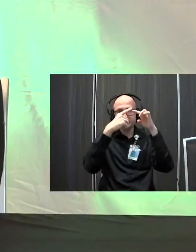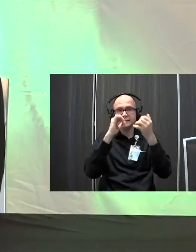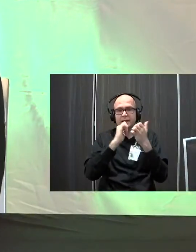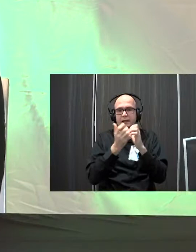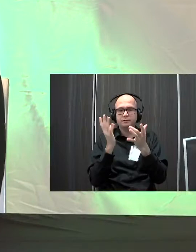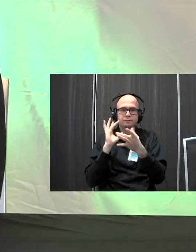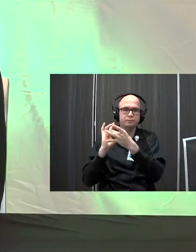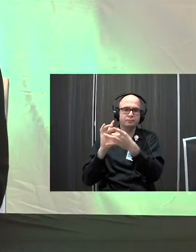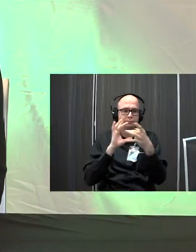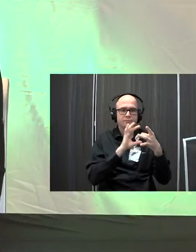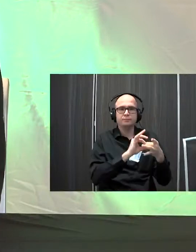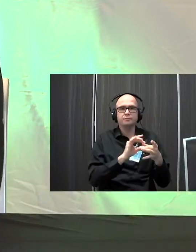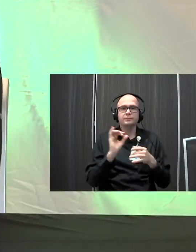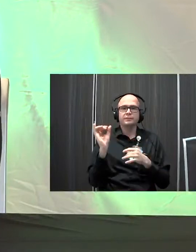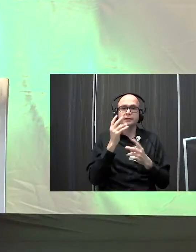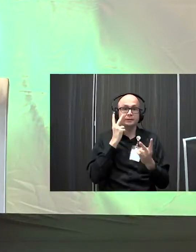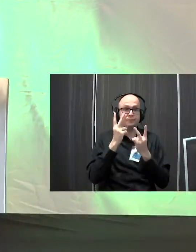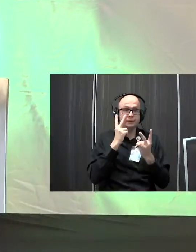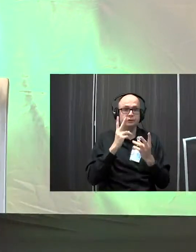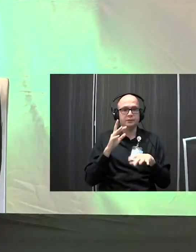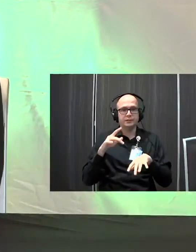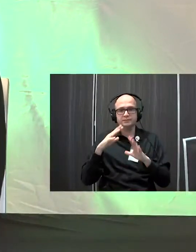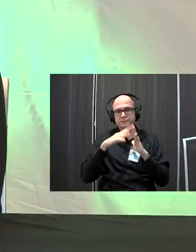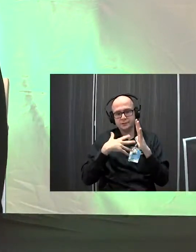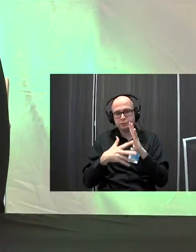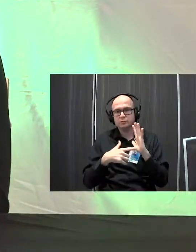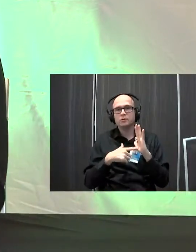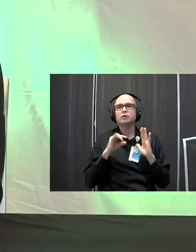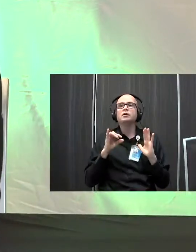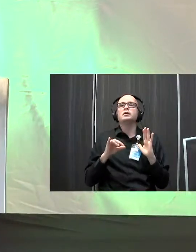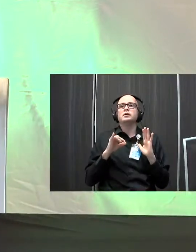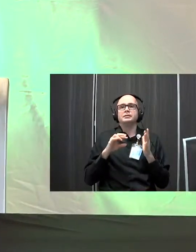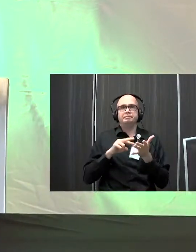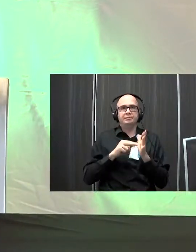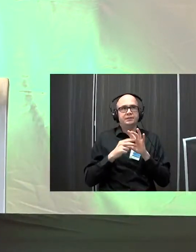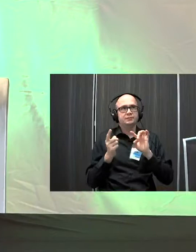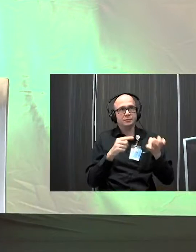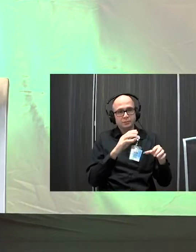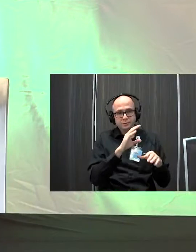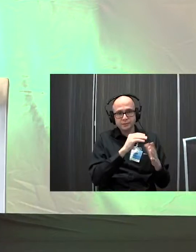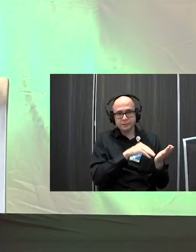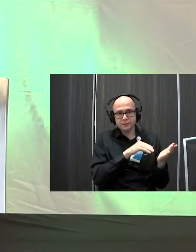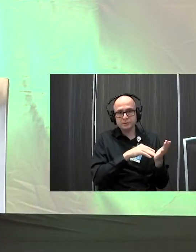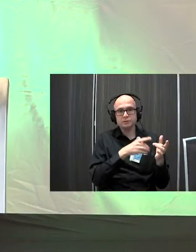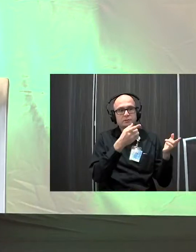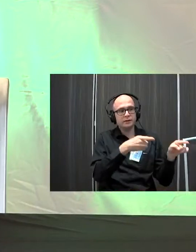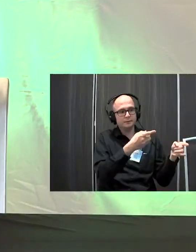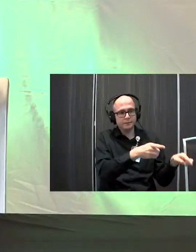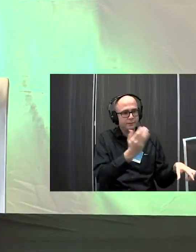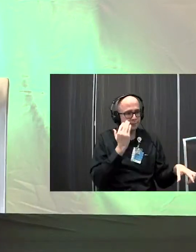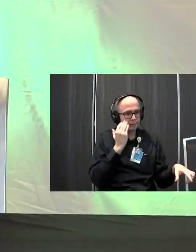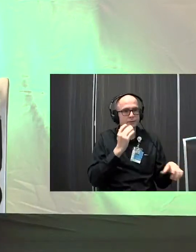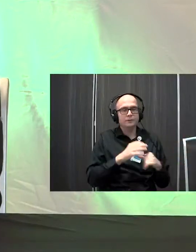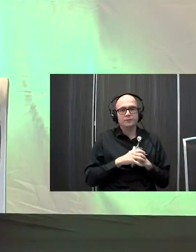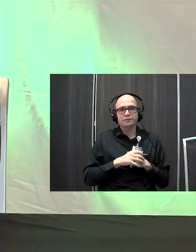with, like a visual and tactile schedule, so they know, okay, this means I'm going to the doctor, I know what's going to happen here,